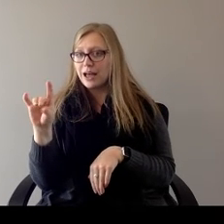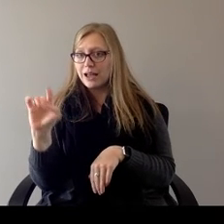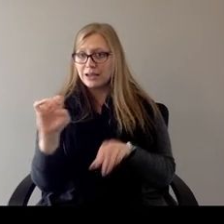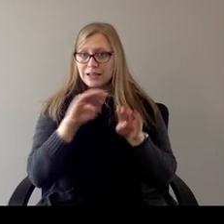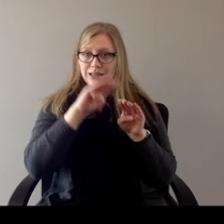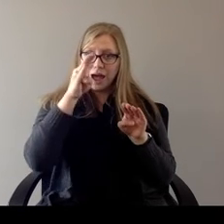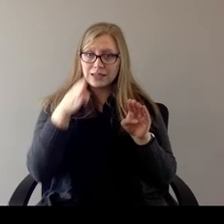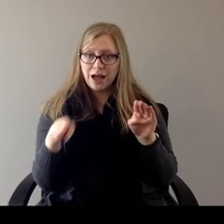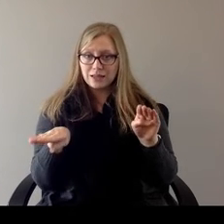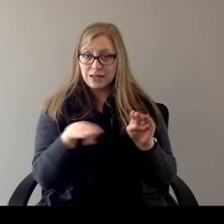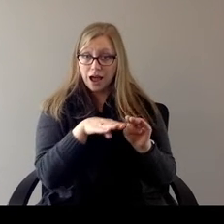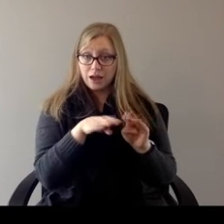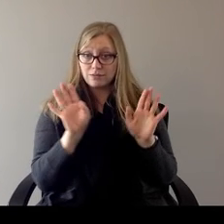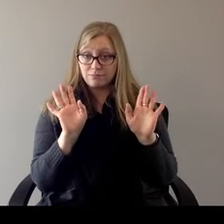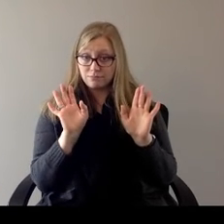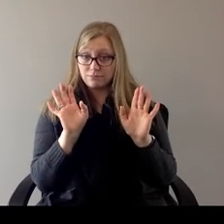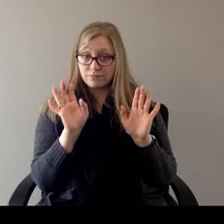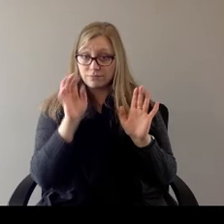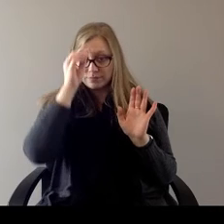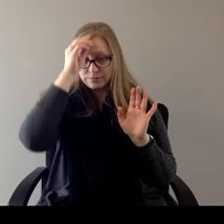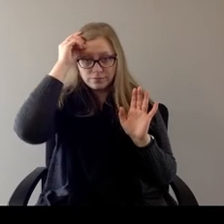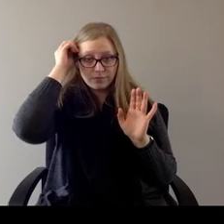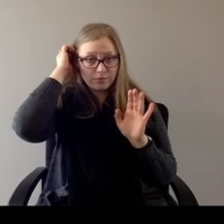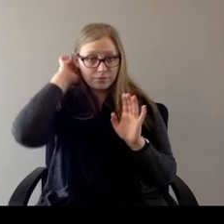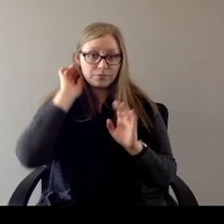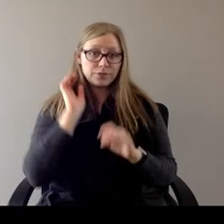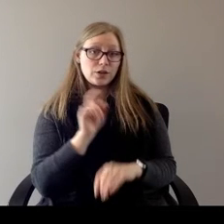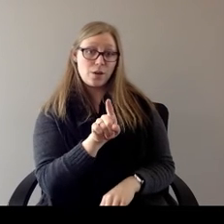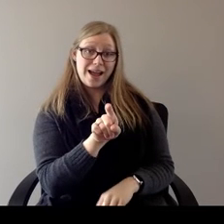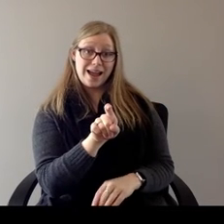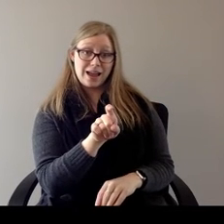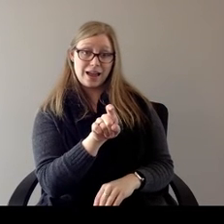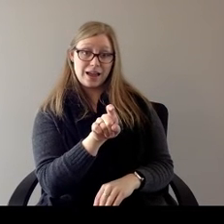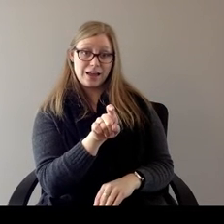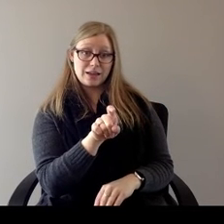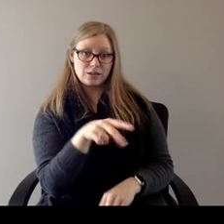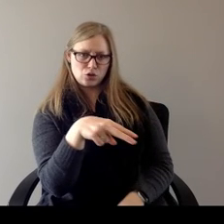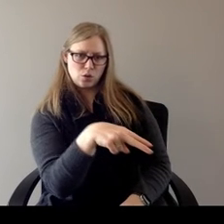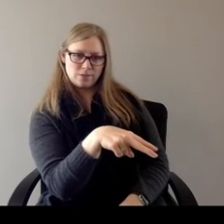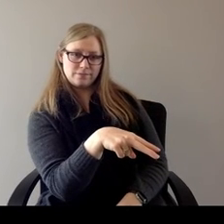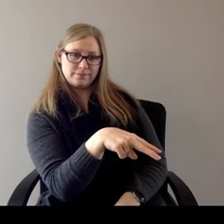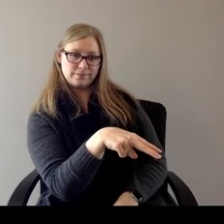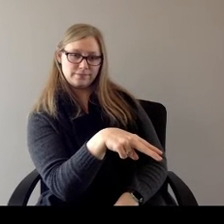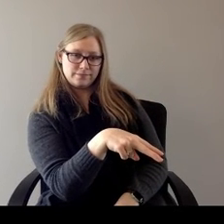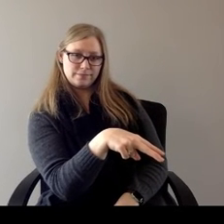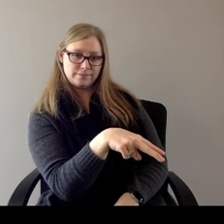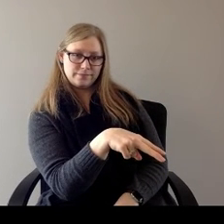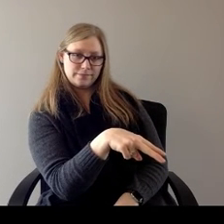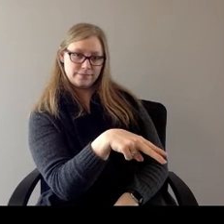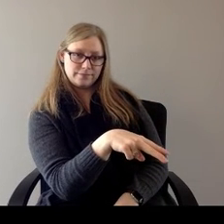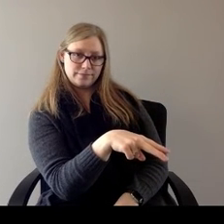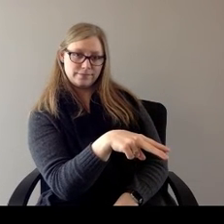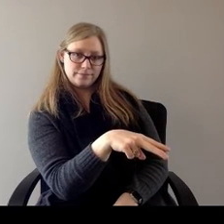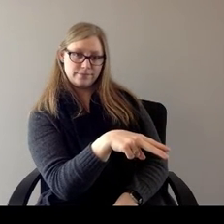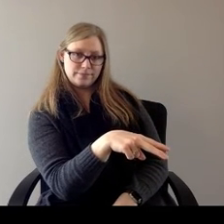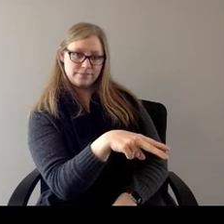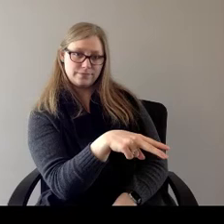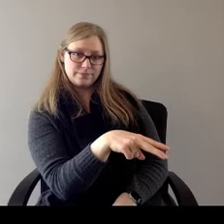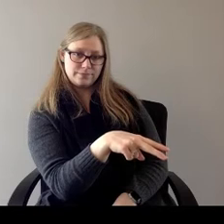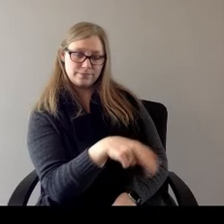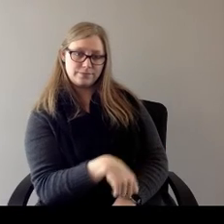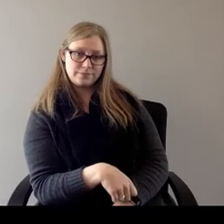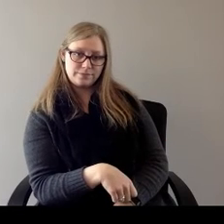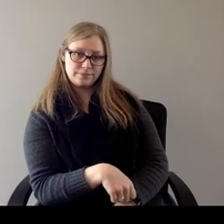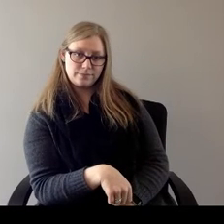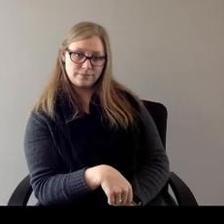hear 5 is my input, and I'm adding 2. So this side is going to be 7. Here, this is x is